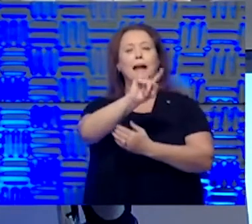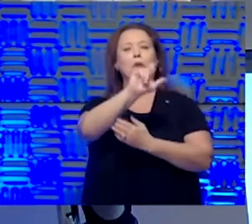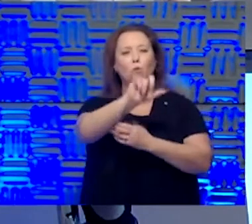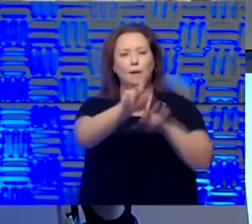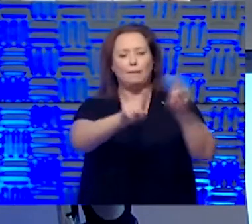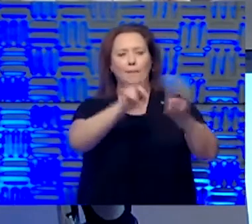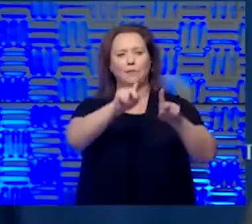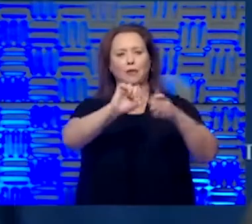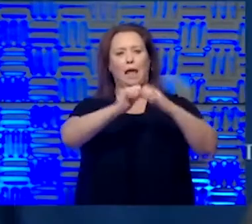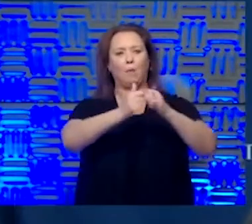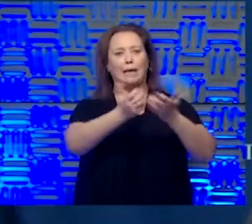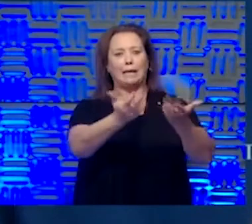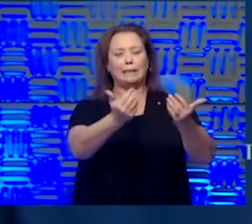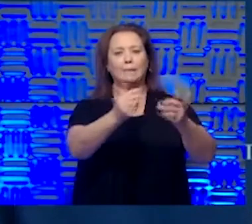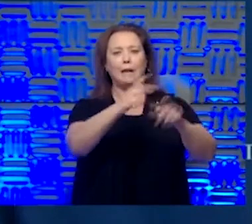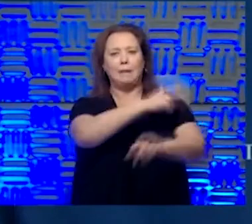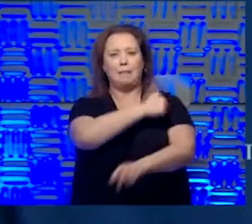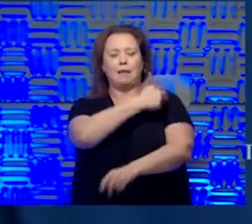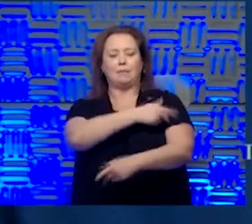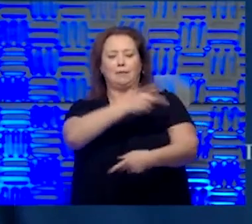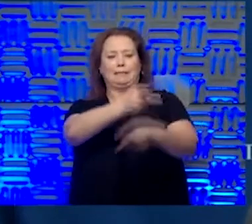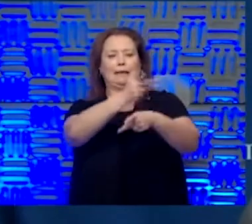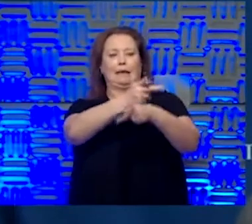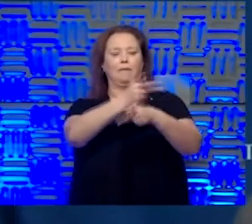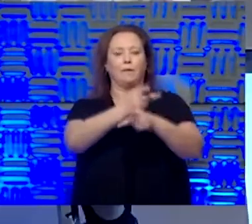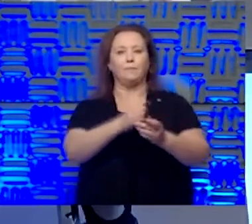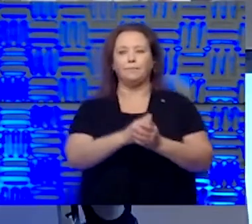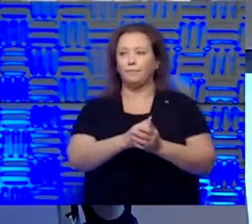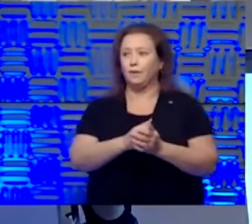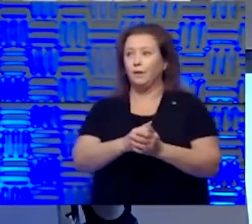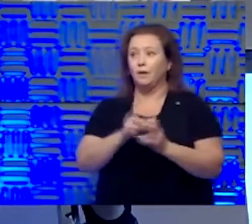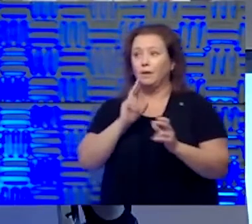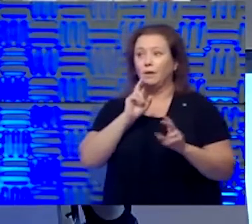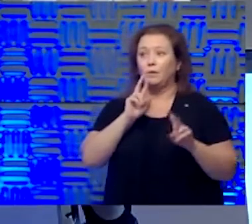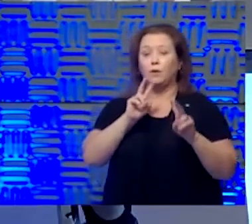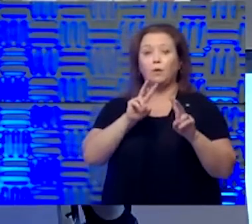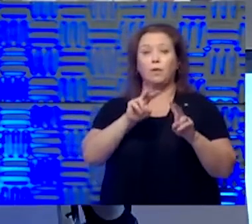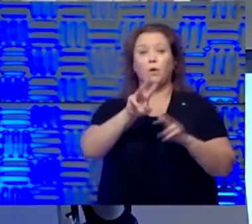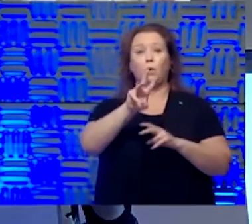taking care of them. And I would suggest you go tune into Alan's website or program later